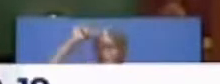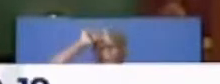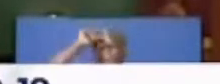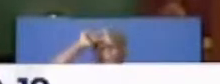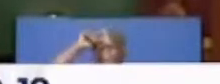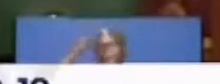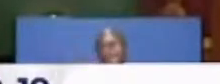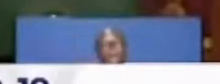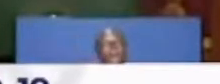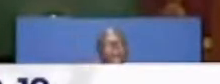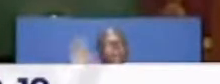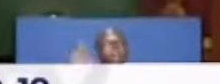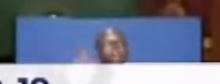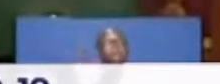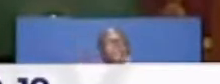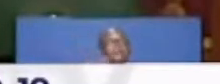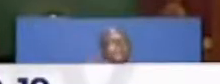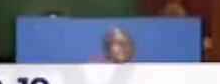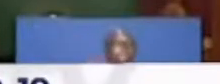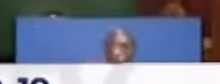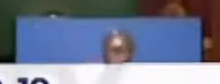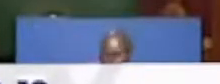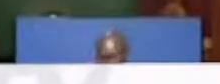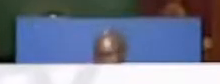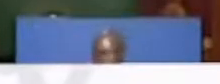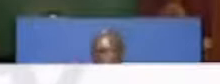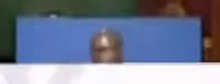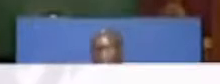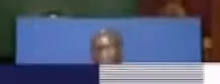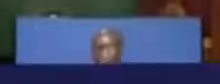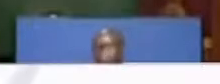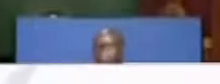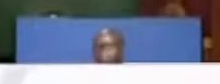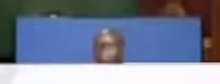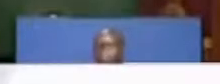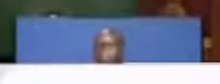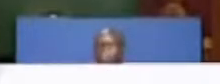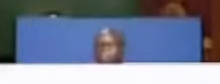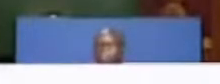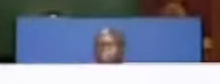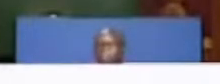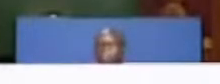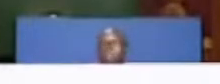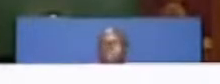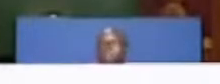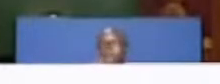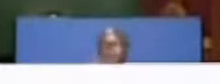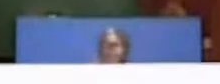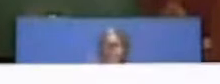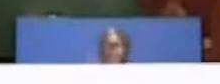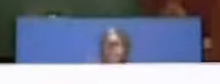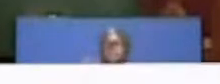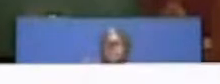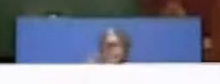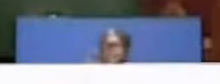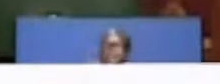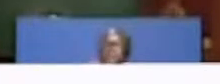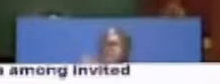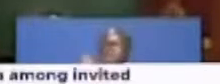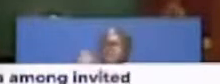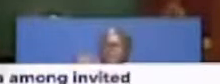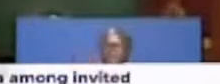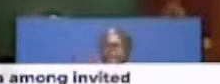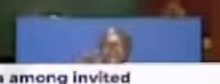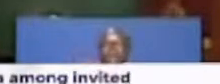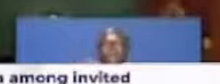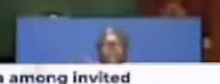the previous administrations have done by a factor of two. We have built 10,500 kilometers of road